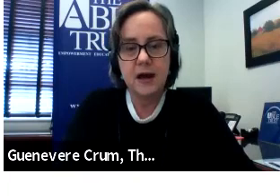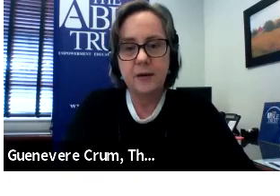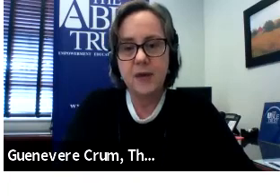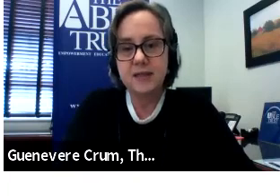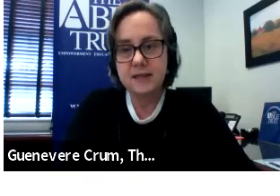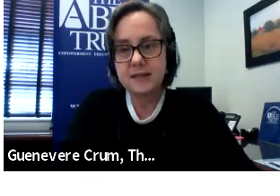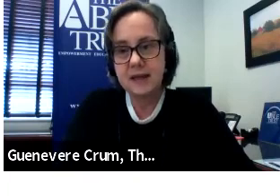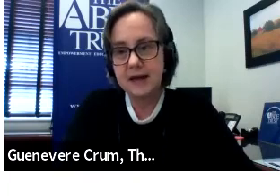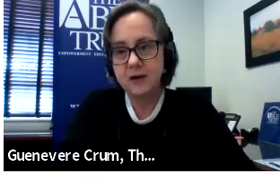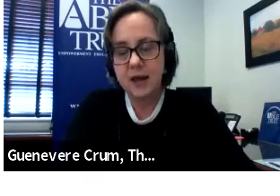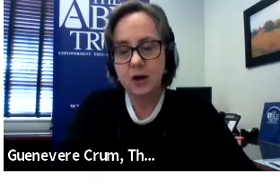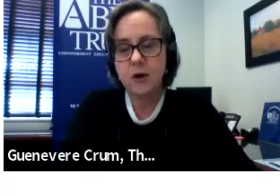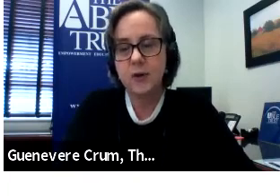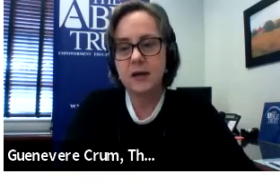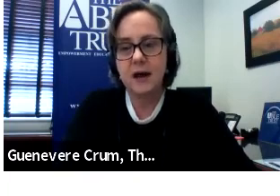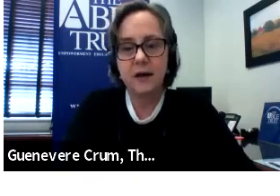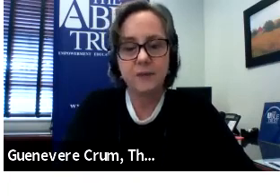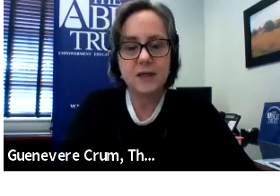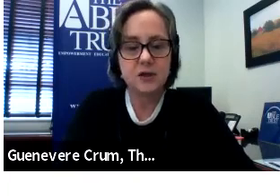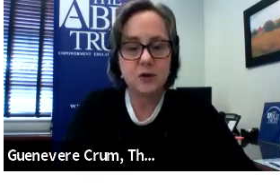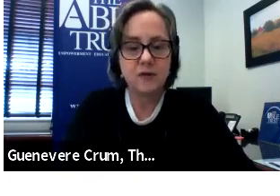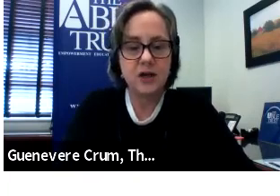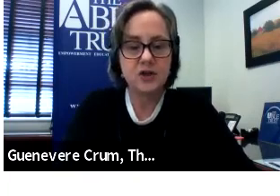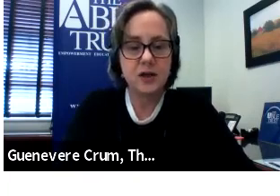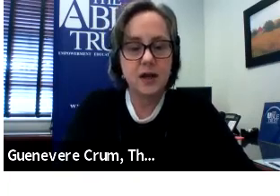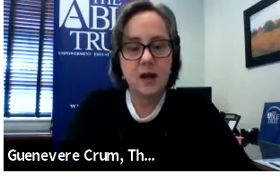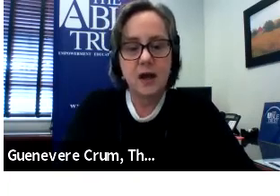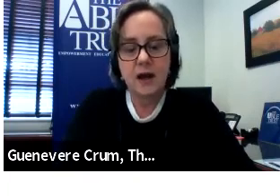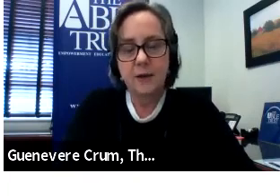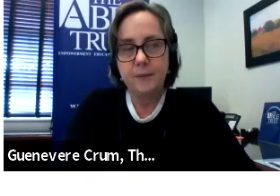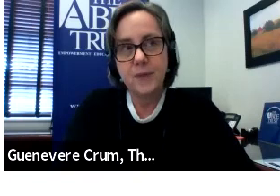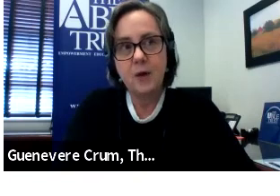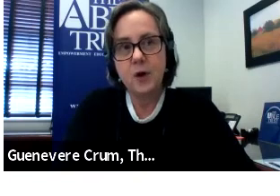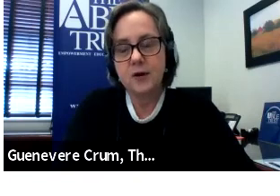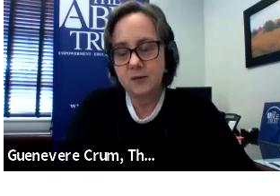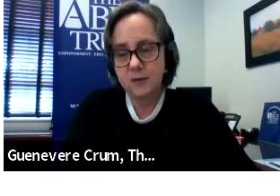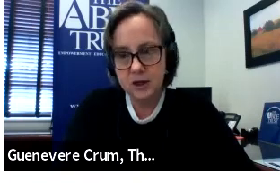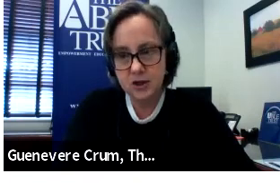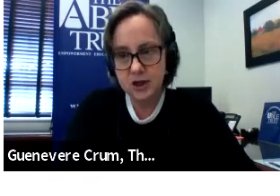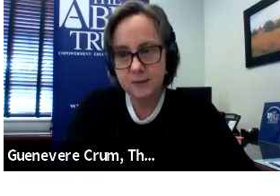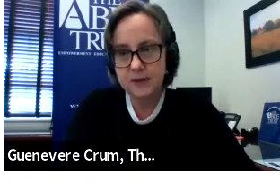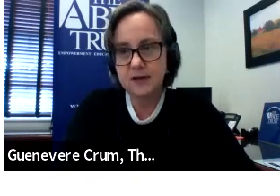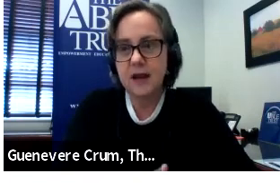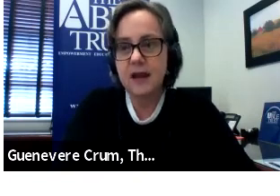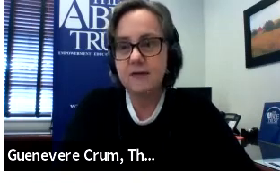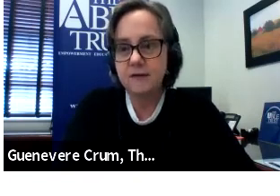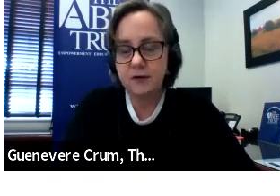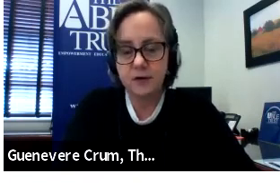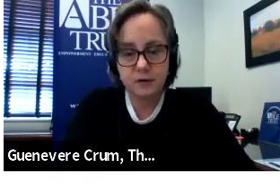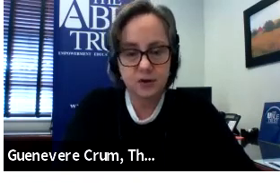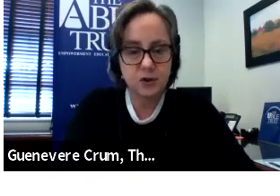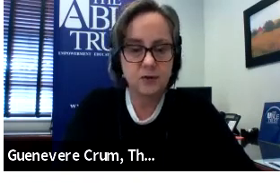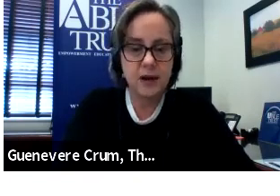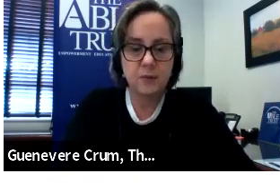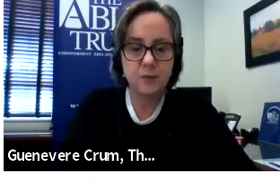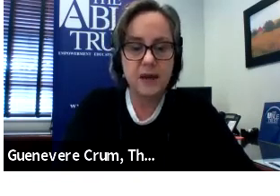we could assist the CIL in growing these new fledged networks and relationships even